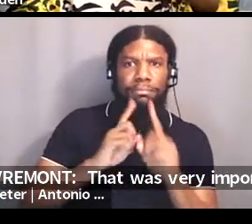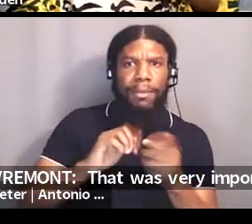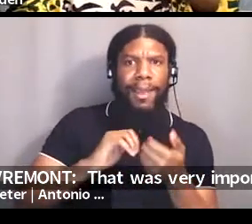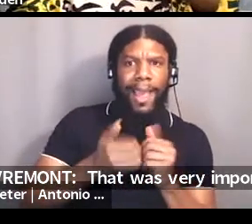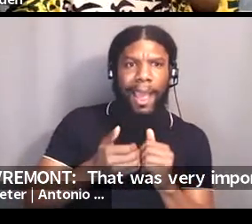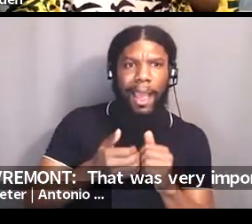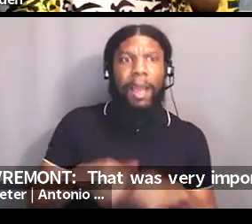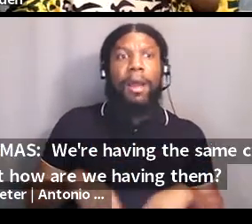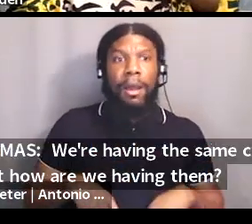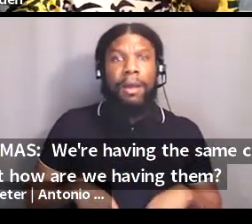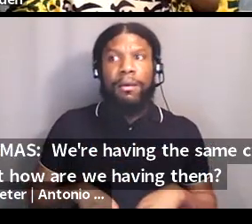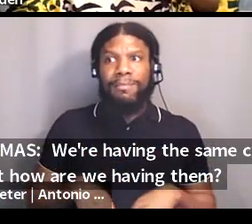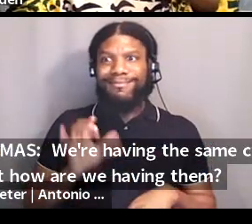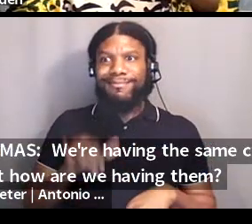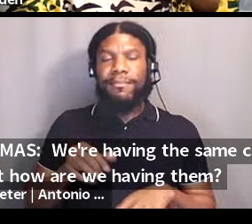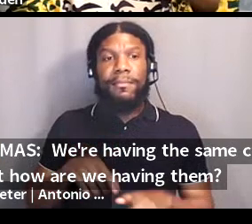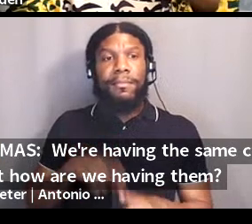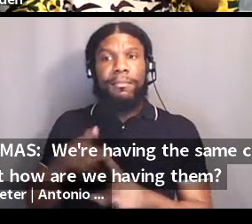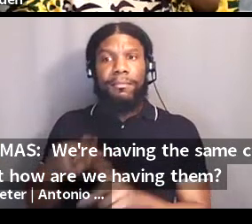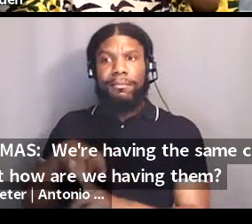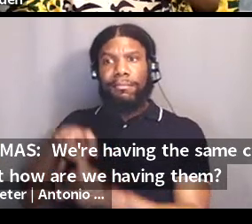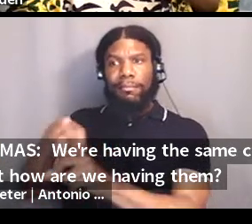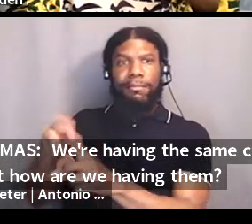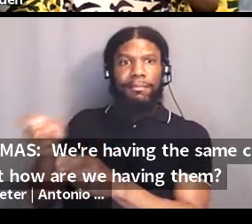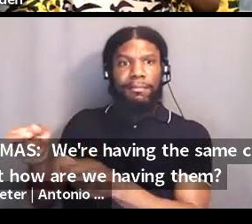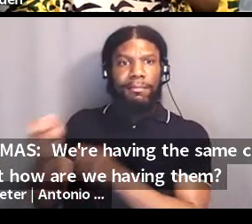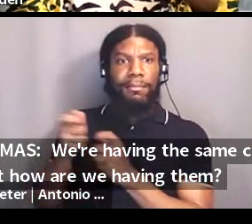Rosa, knowing that this was her, you know,